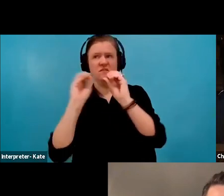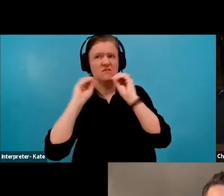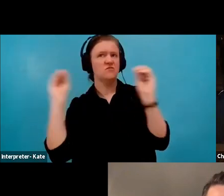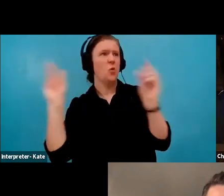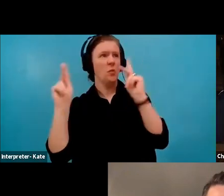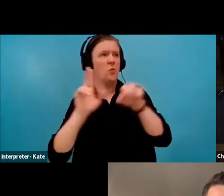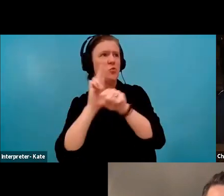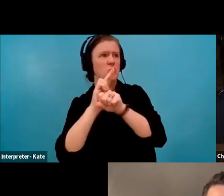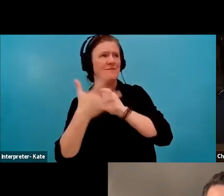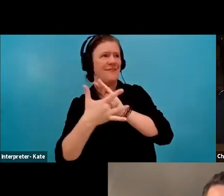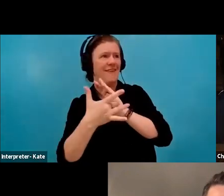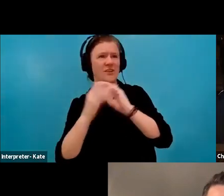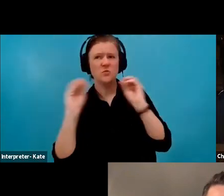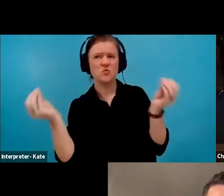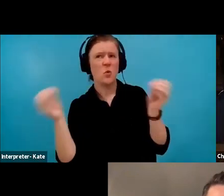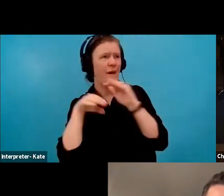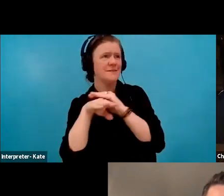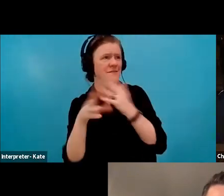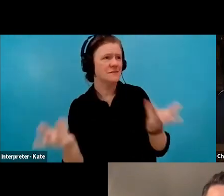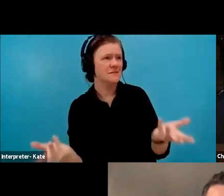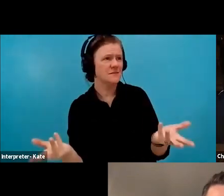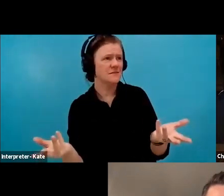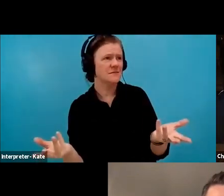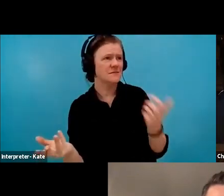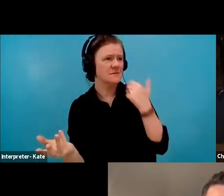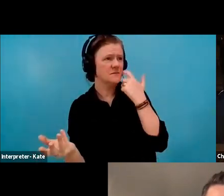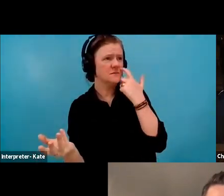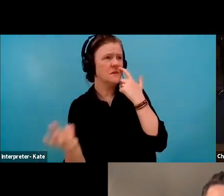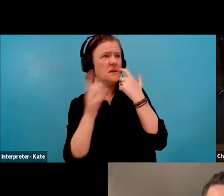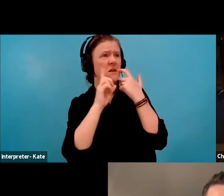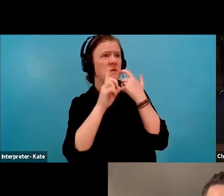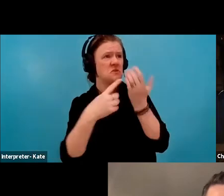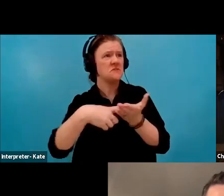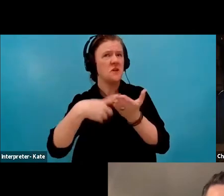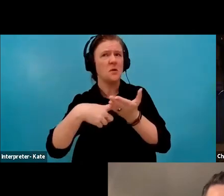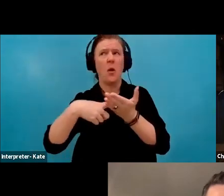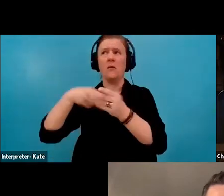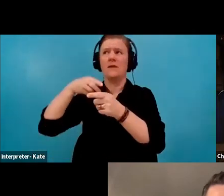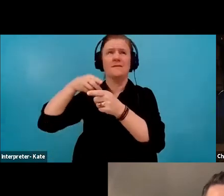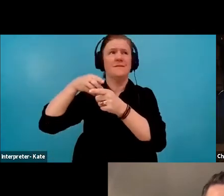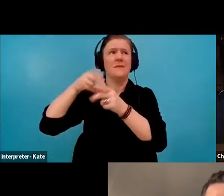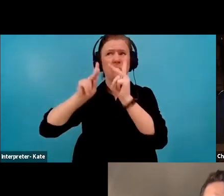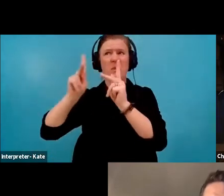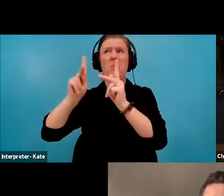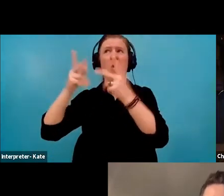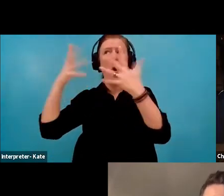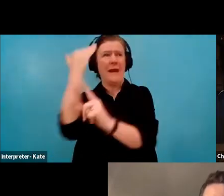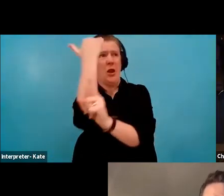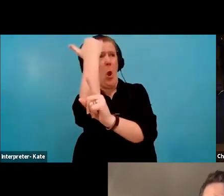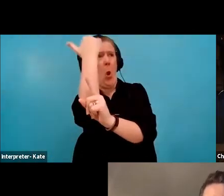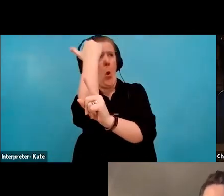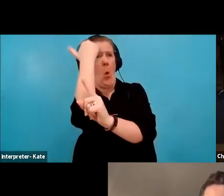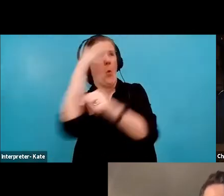technology. And it appears to be a film aimed at accessibility professionals, people who already know